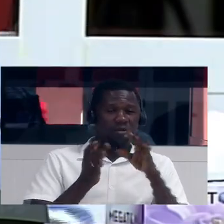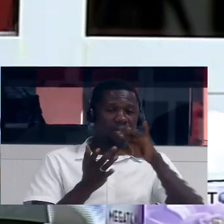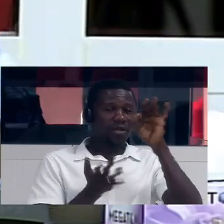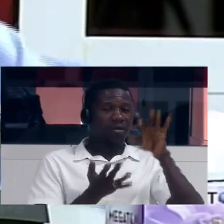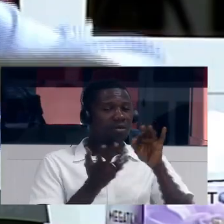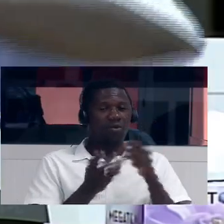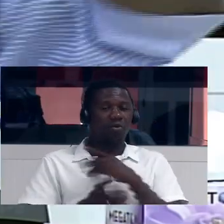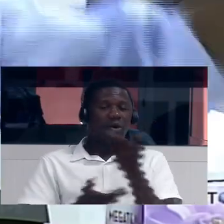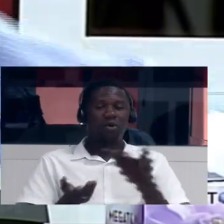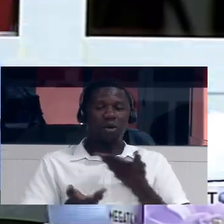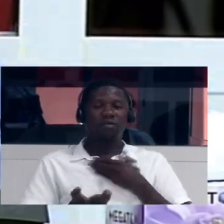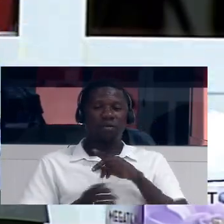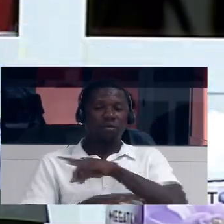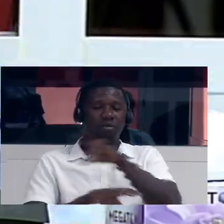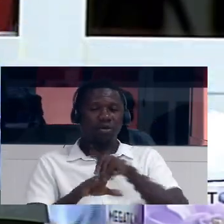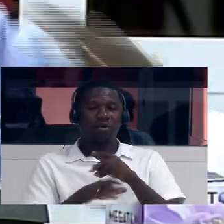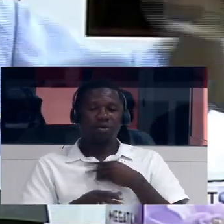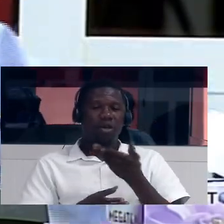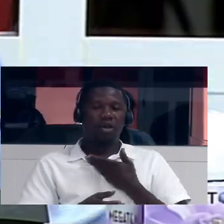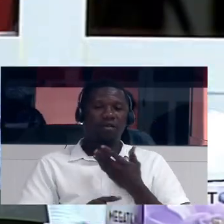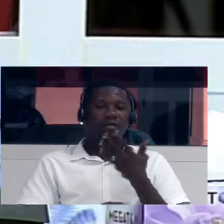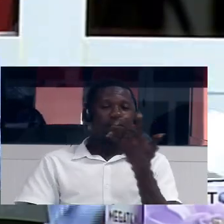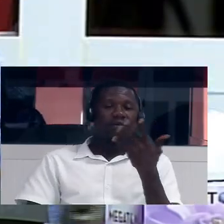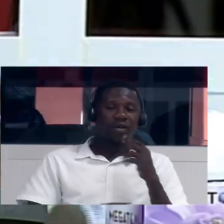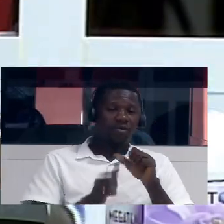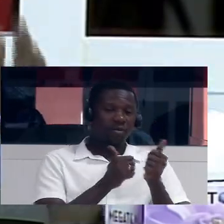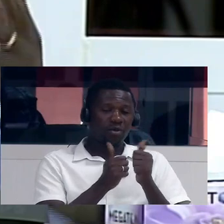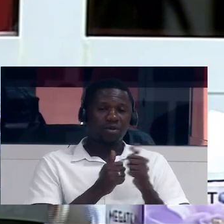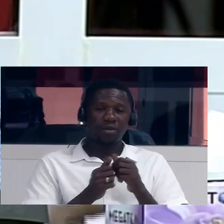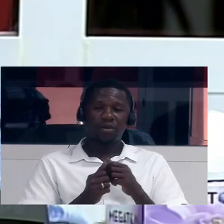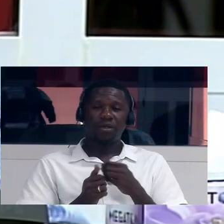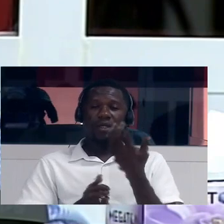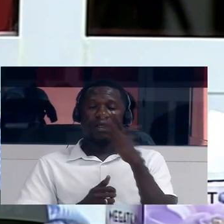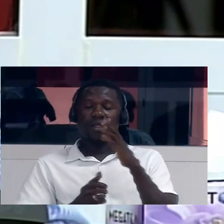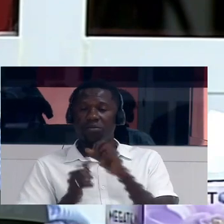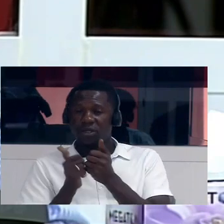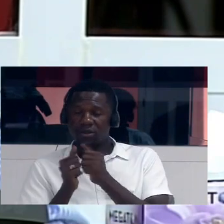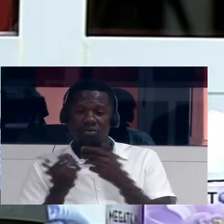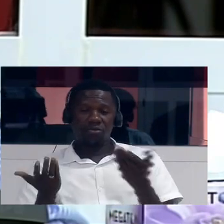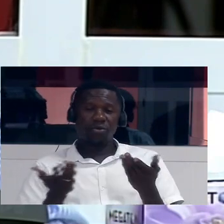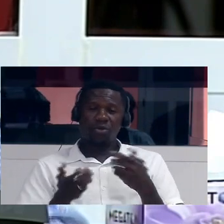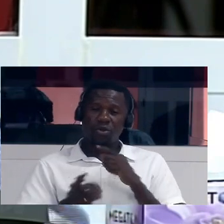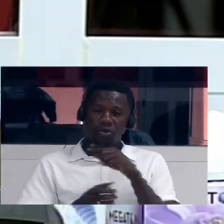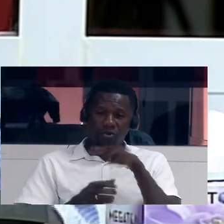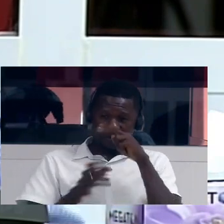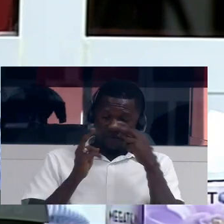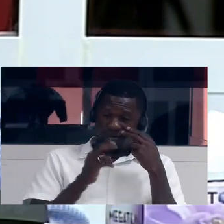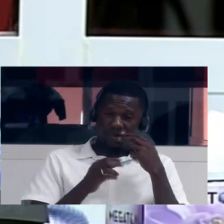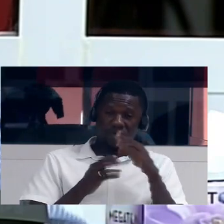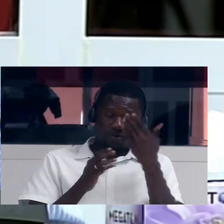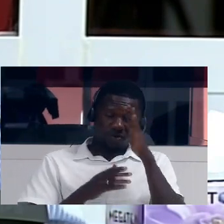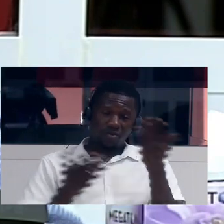place, you have 5 Maningos, 10 Maningos against, you are looking for trouble. You are looking for